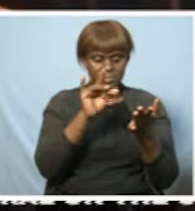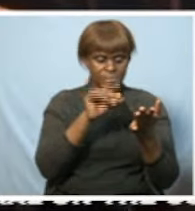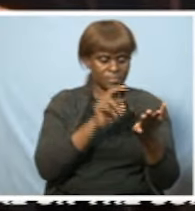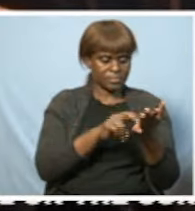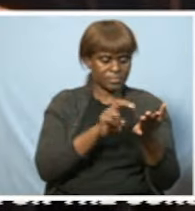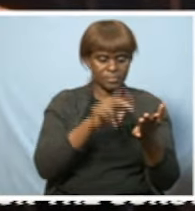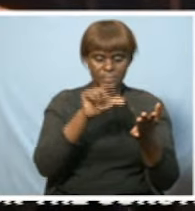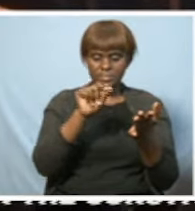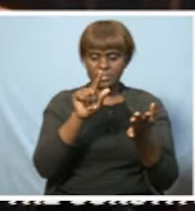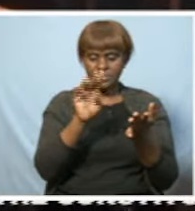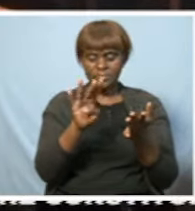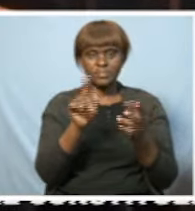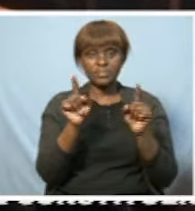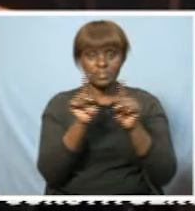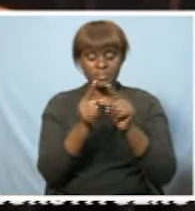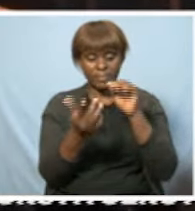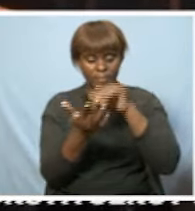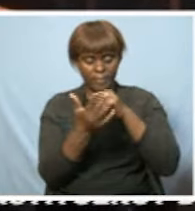And